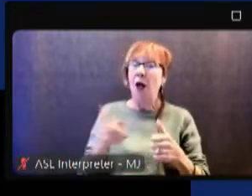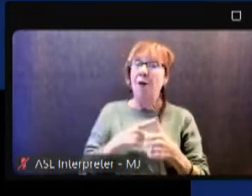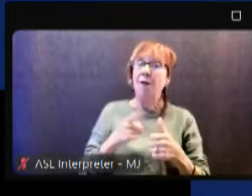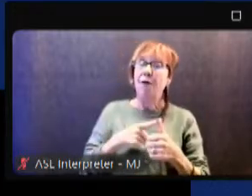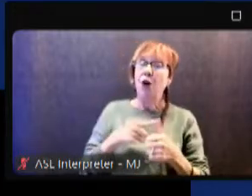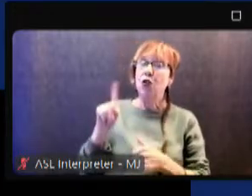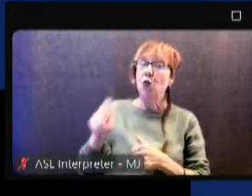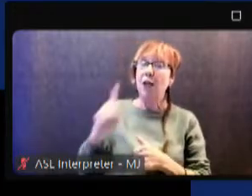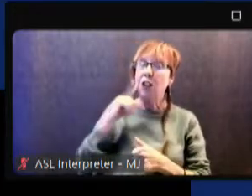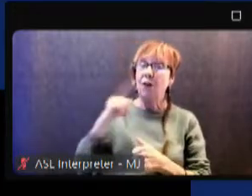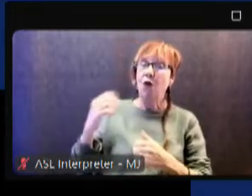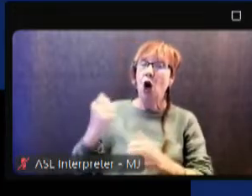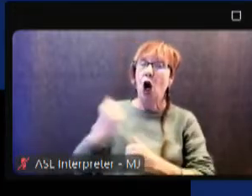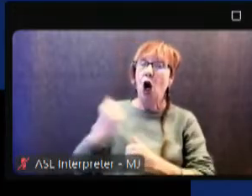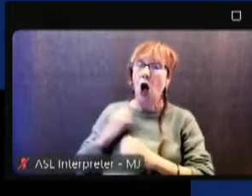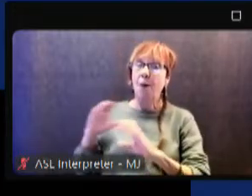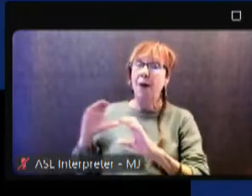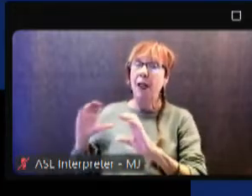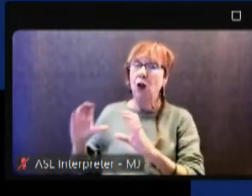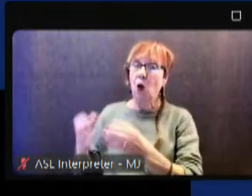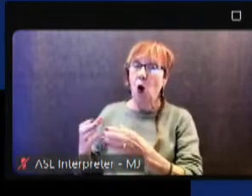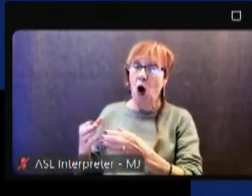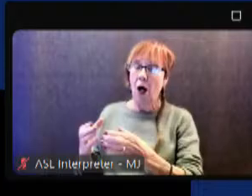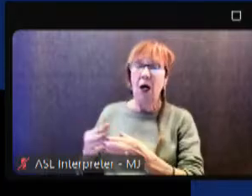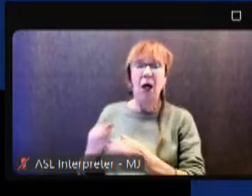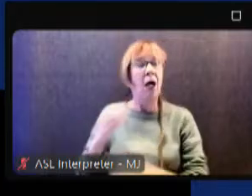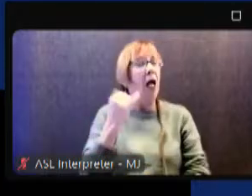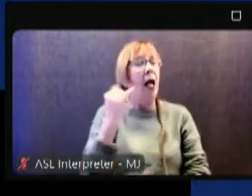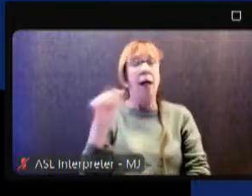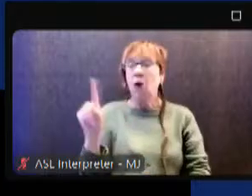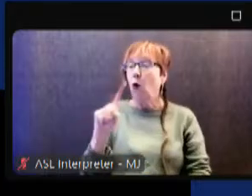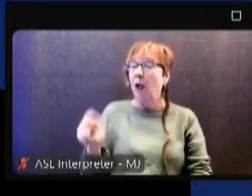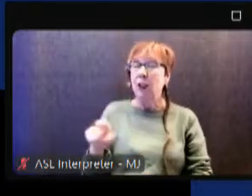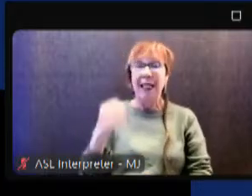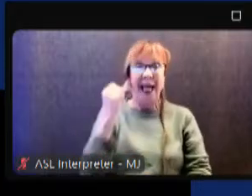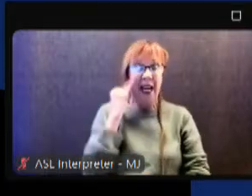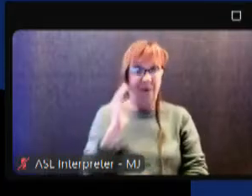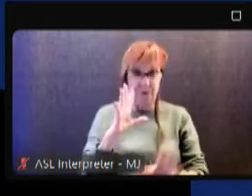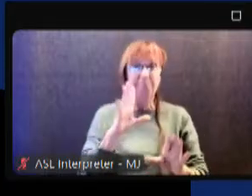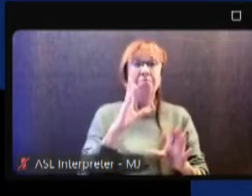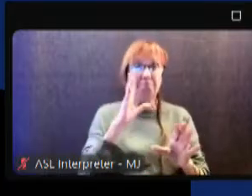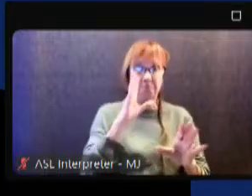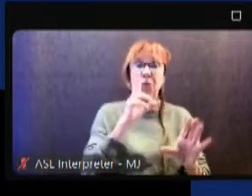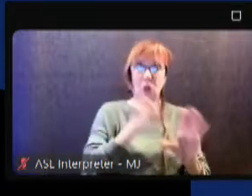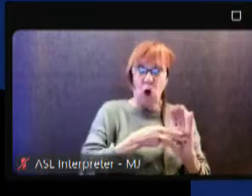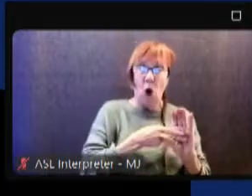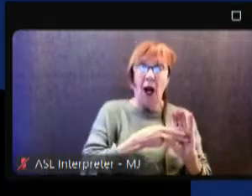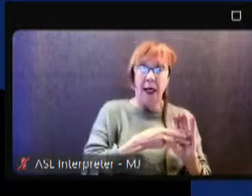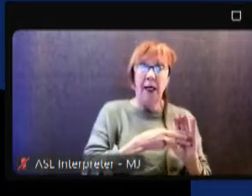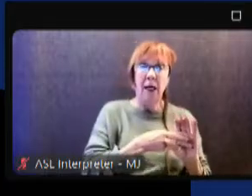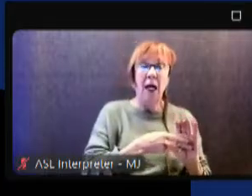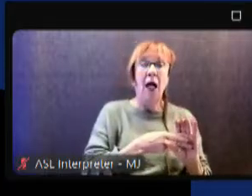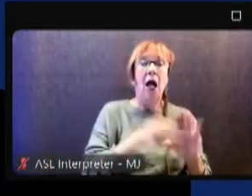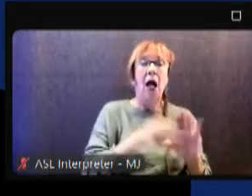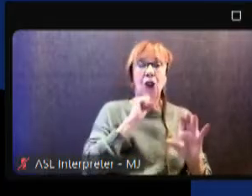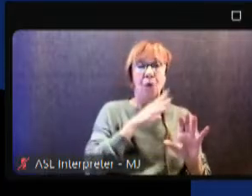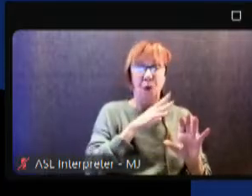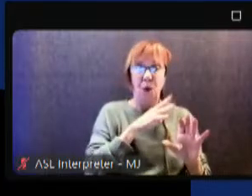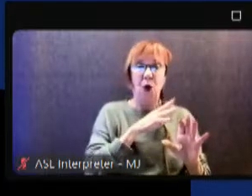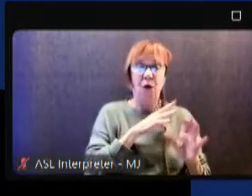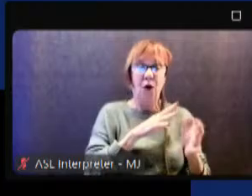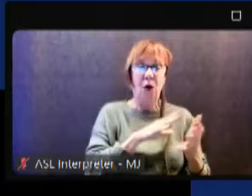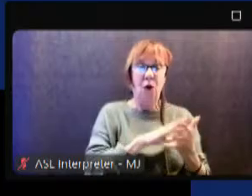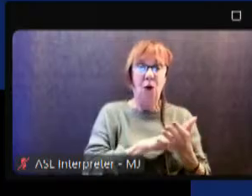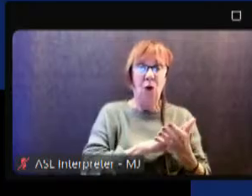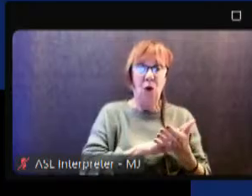Corps. If you opted into the debris removal process, is there a deadline for the debris to be removed from your